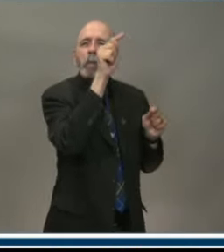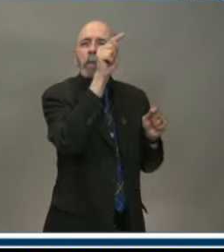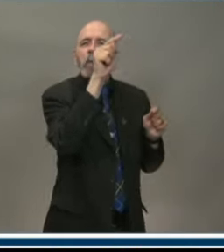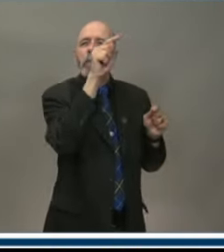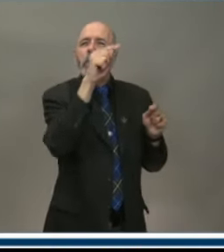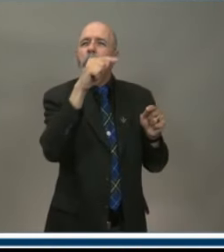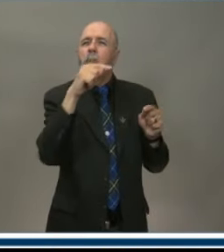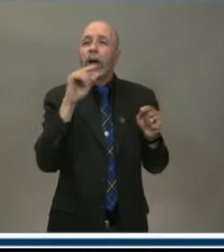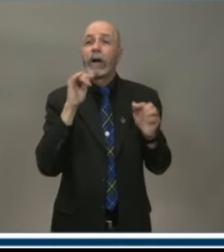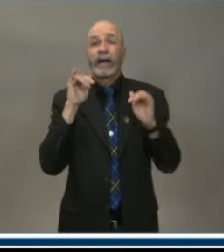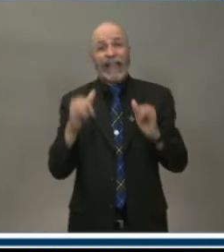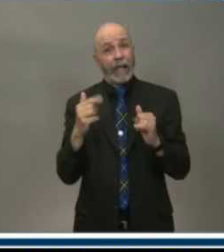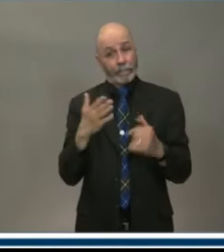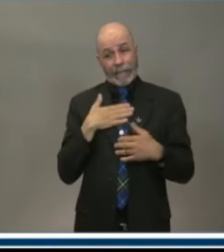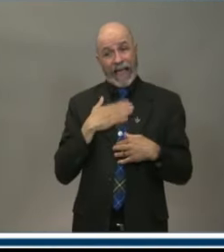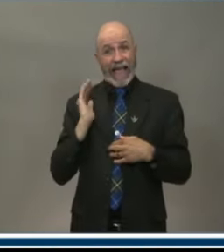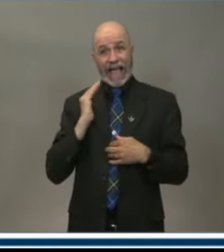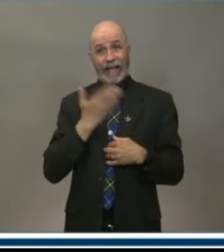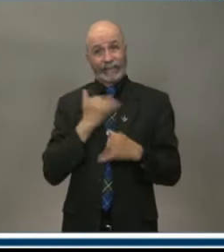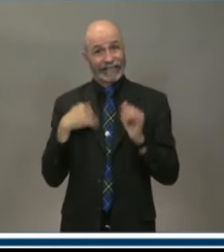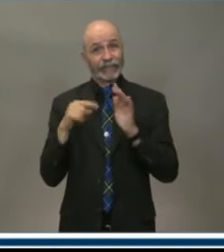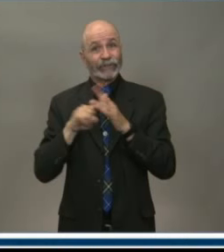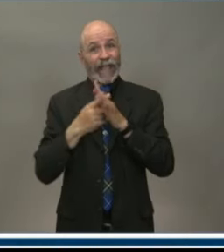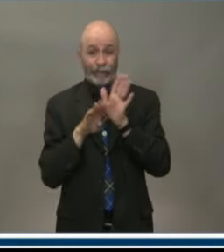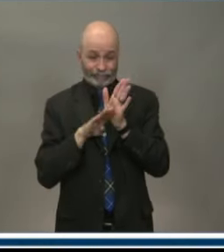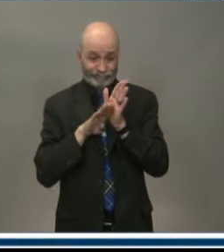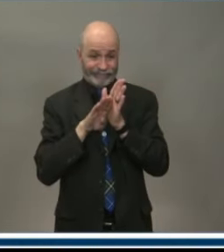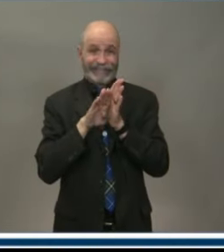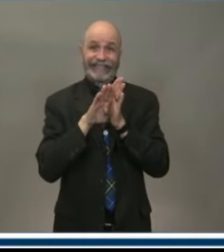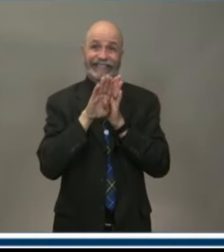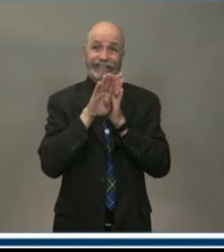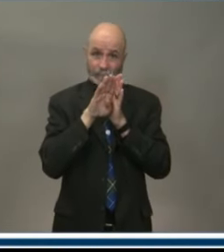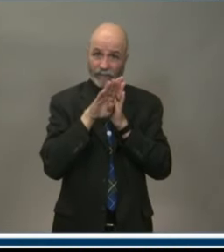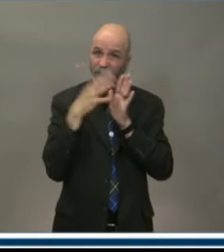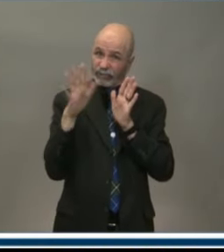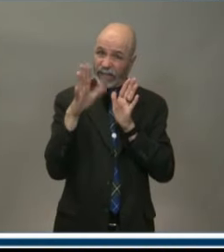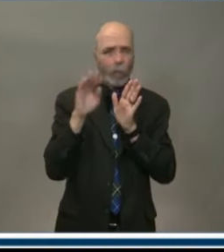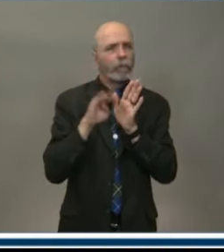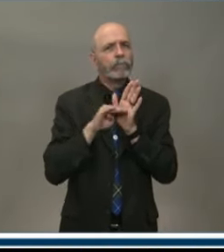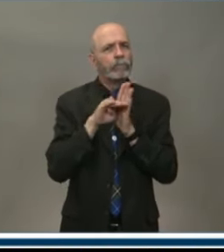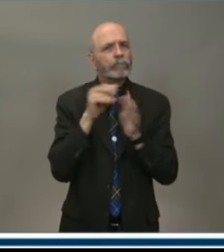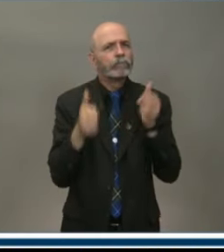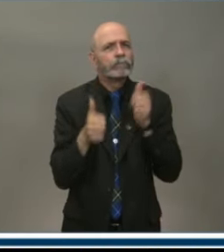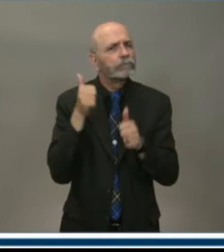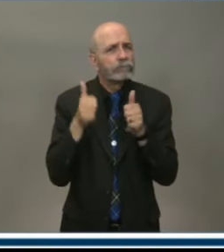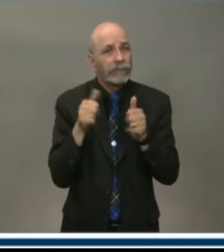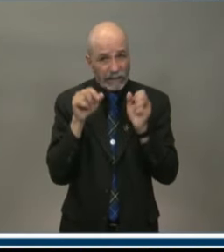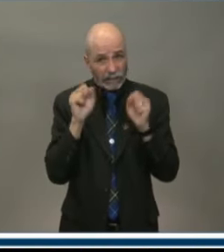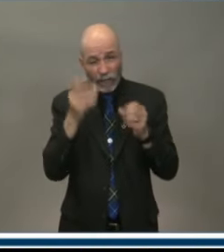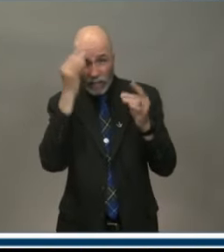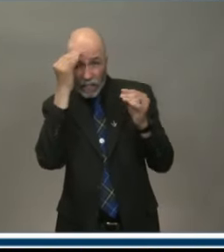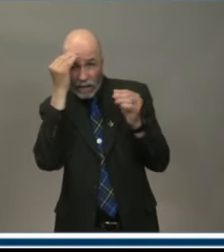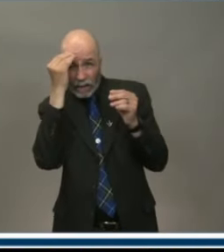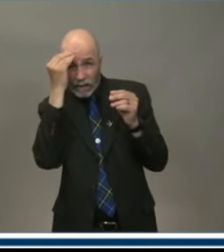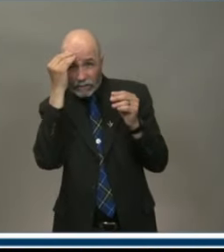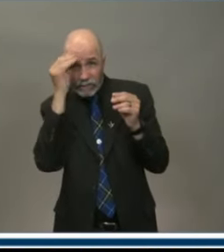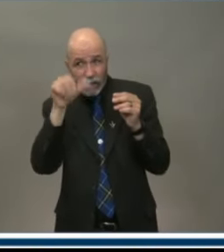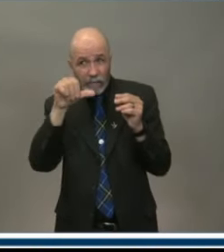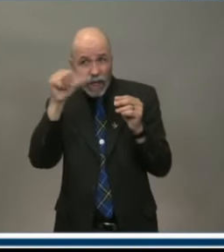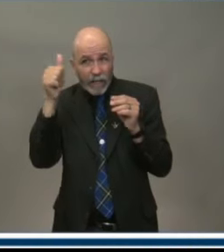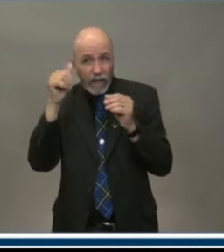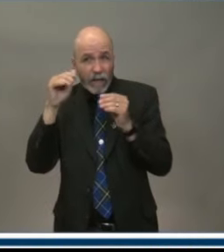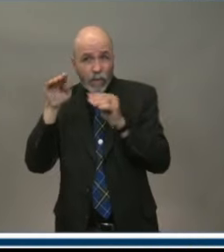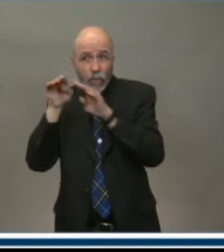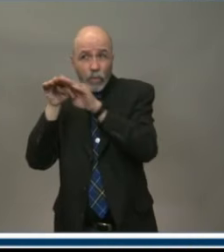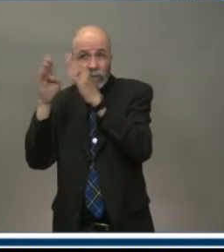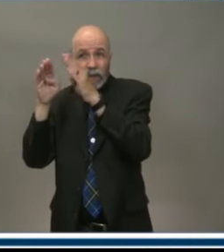Scotia with cases of COVID-19, and when do you see that we may start to even think about reopening some things in Nova Scotia?